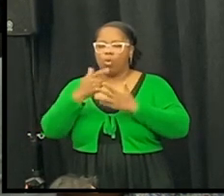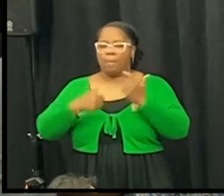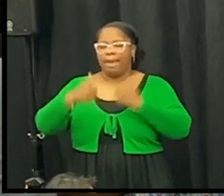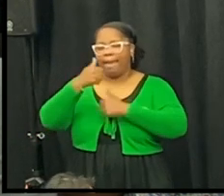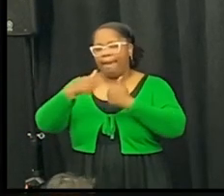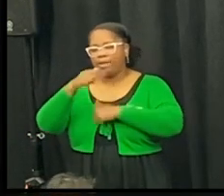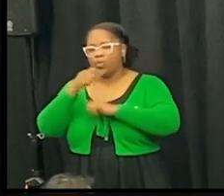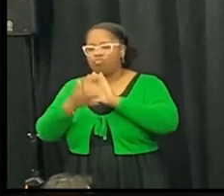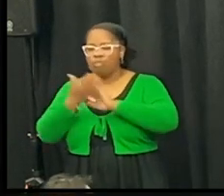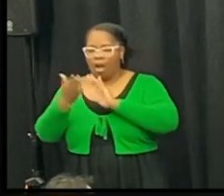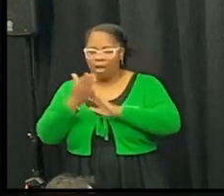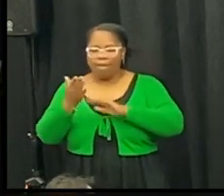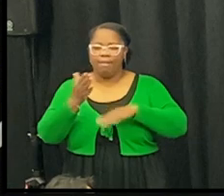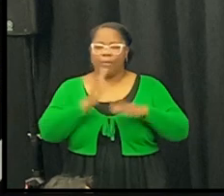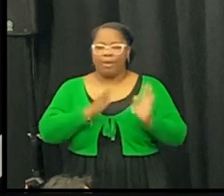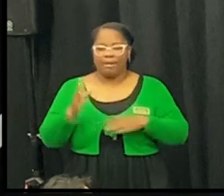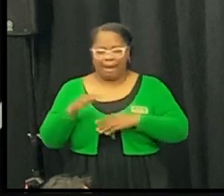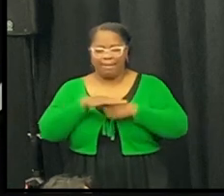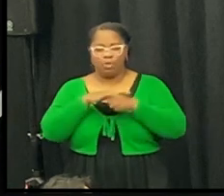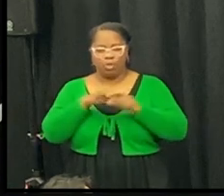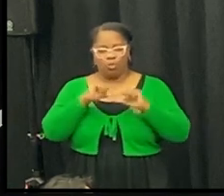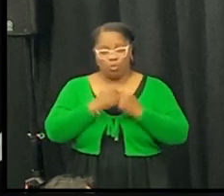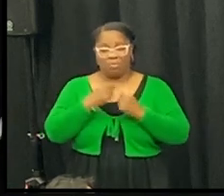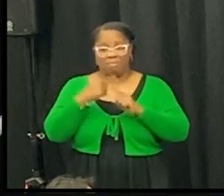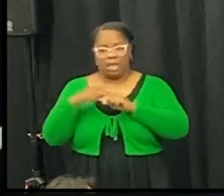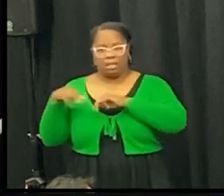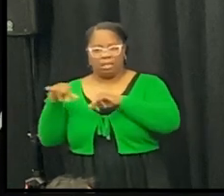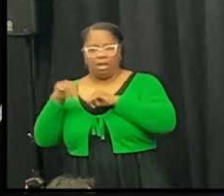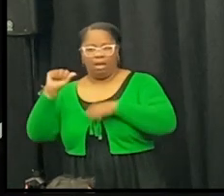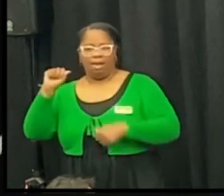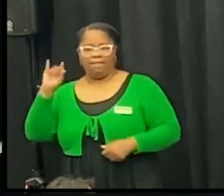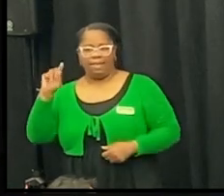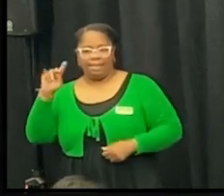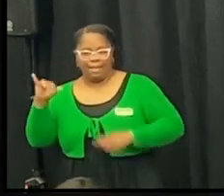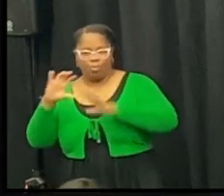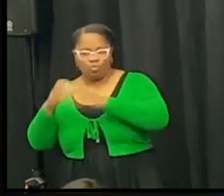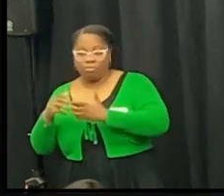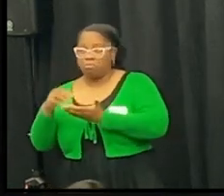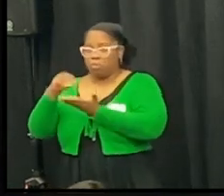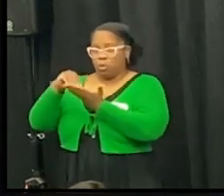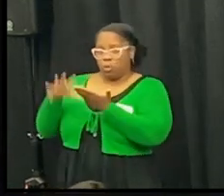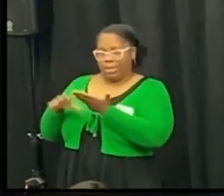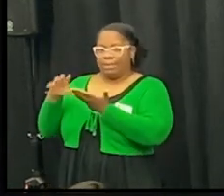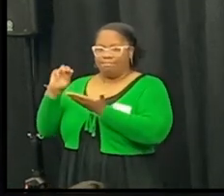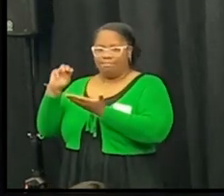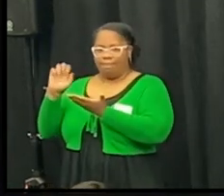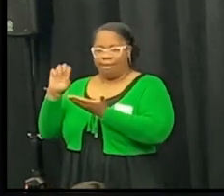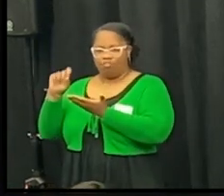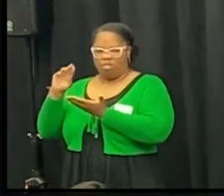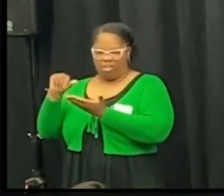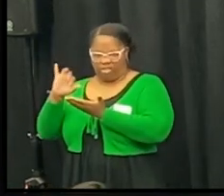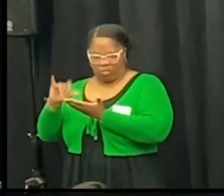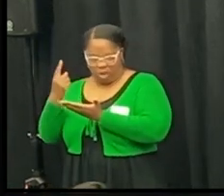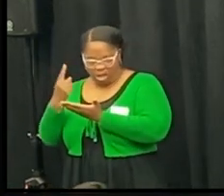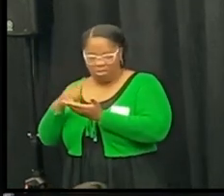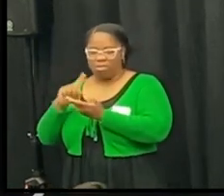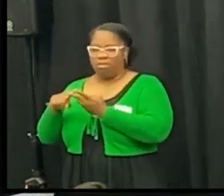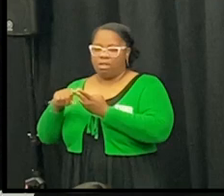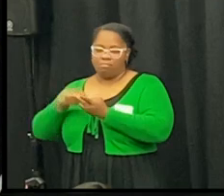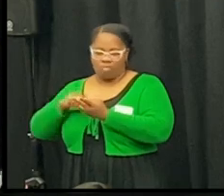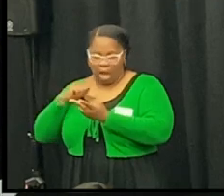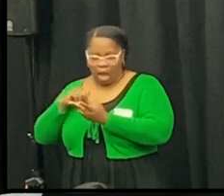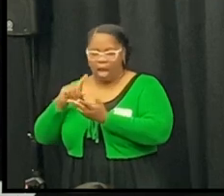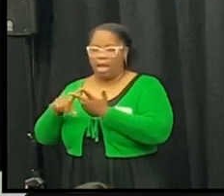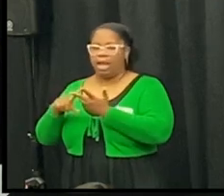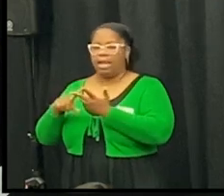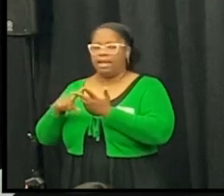the regional groups and the affinity groups where we link people by their affinity. So students are, the student Maestras are affinity group, and we also have Maestra Pride, and we also have